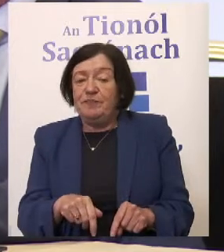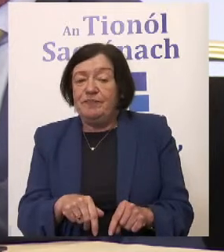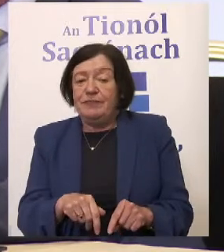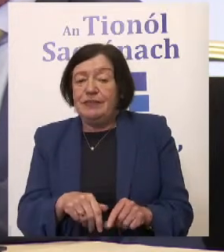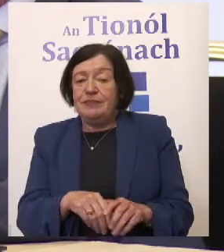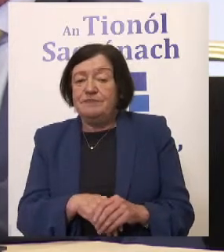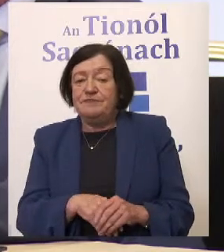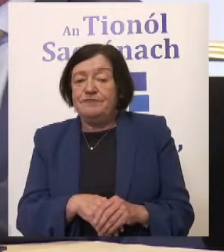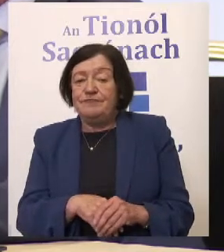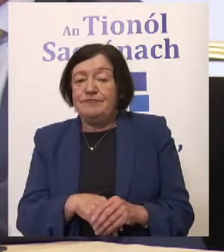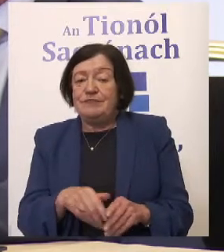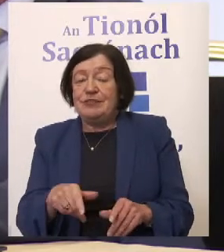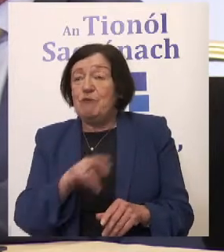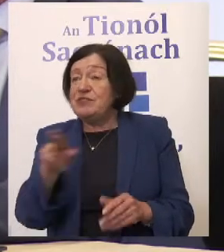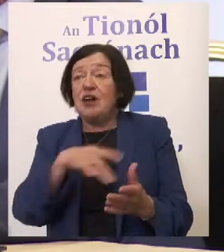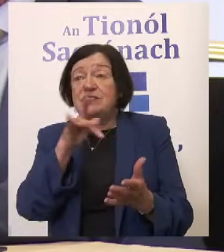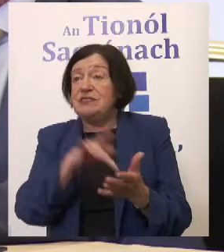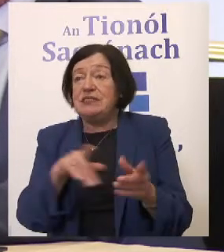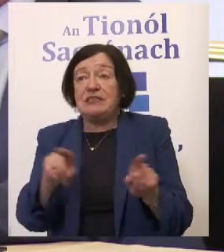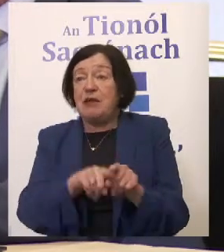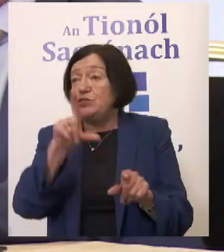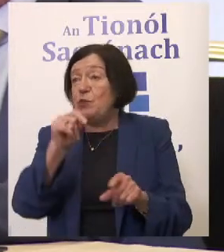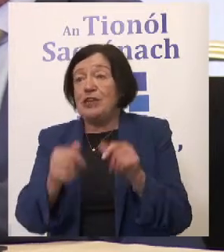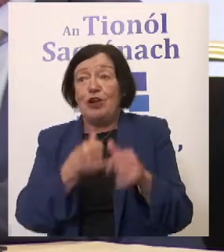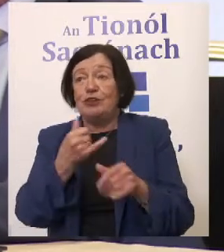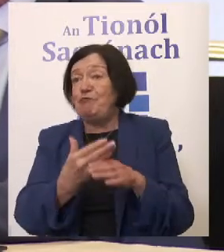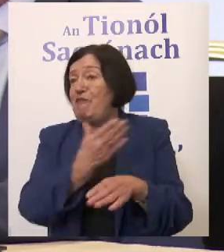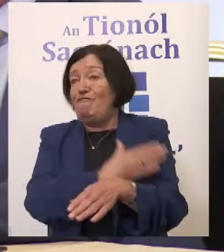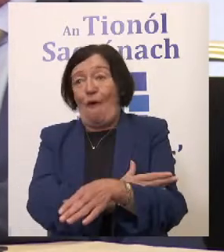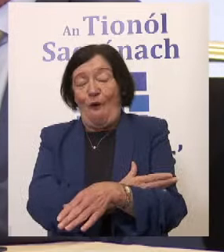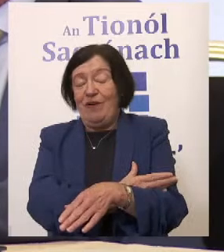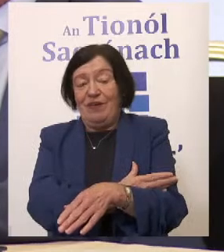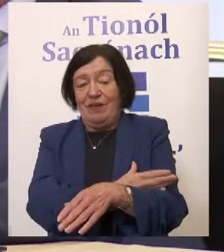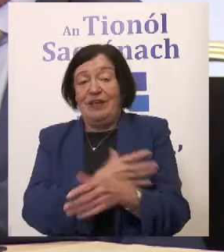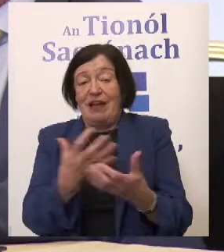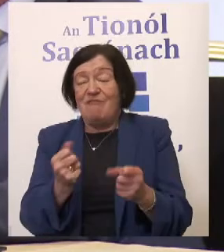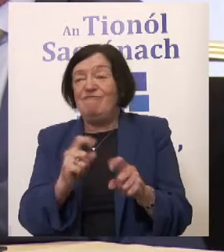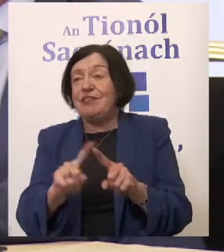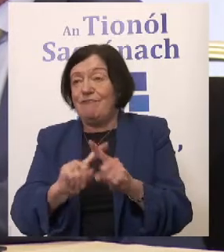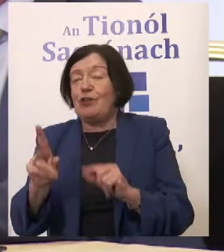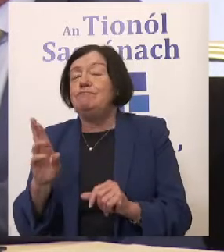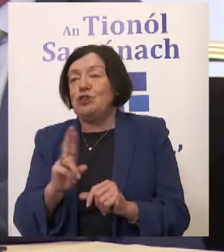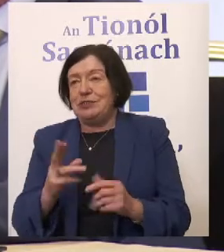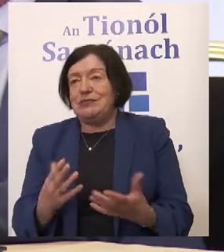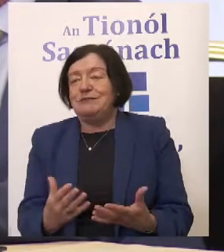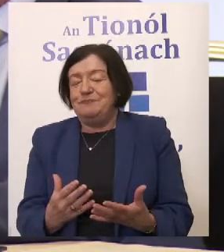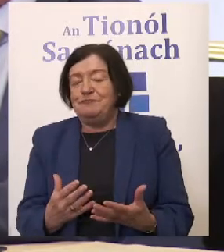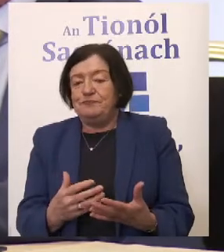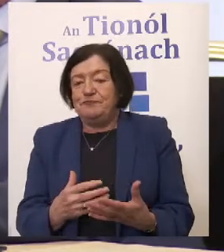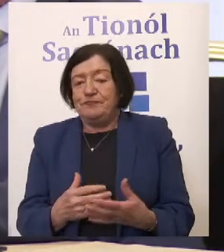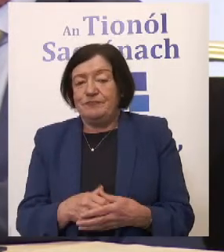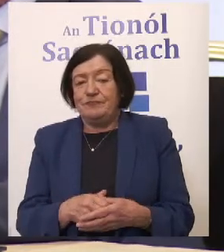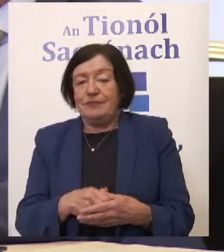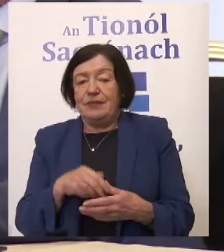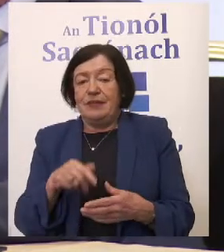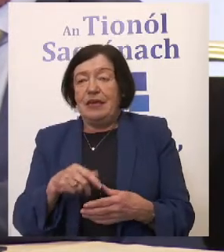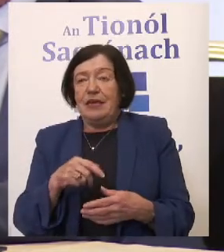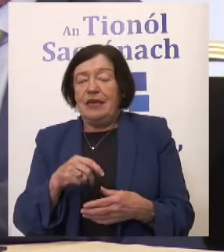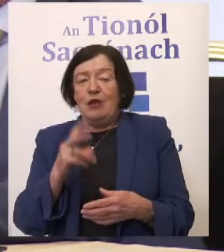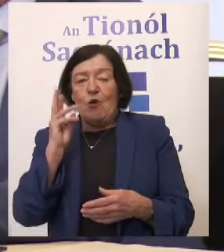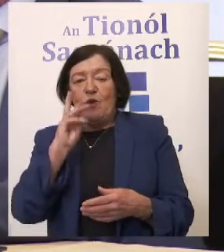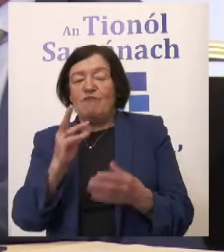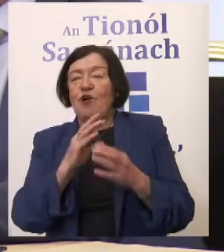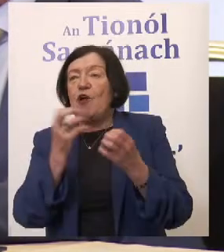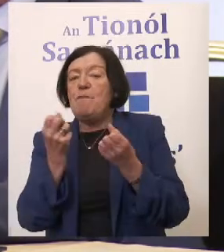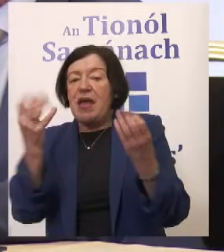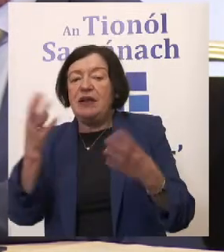But, it's not the city it was 20 years ago. And there's reasons for that. And, the aspiration for many